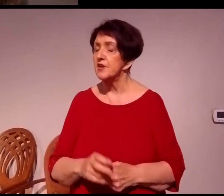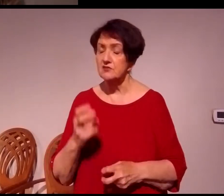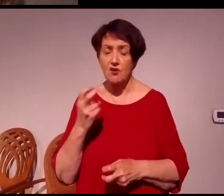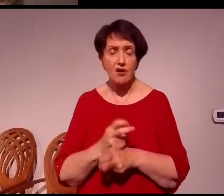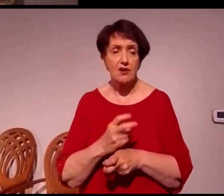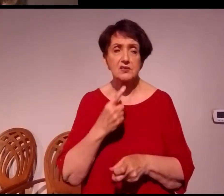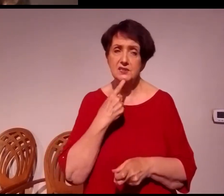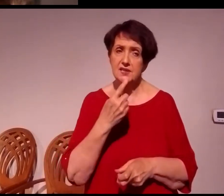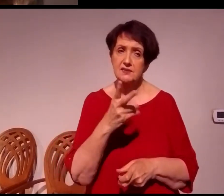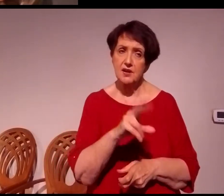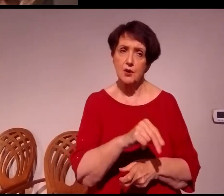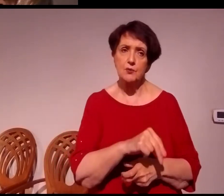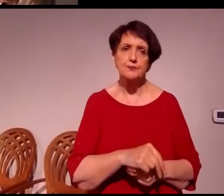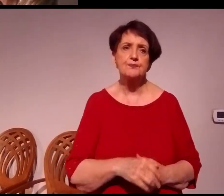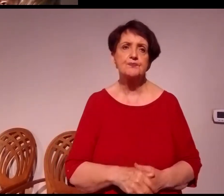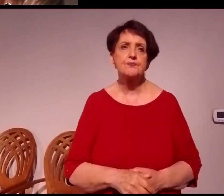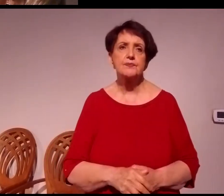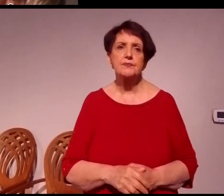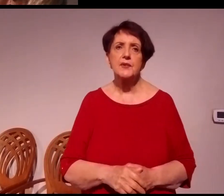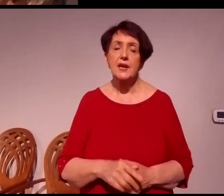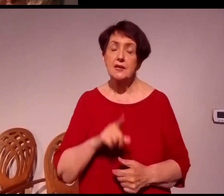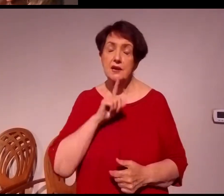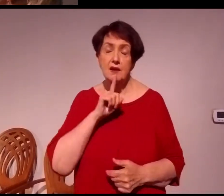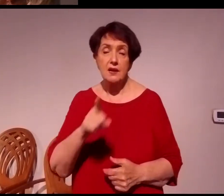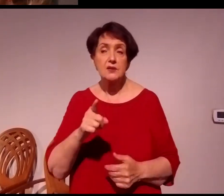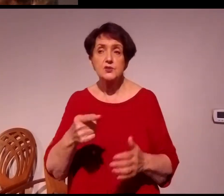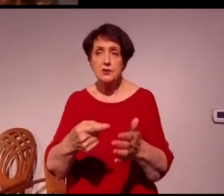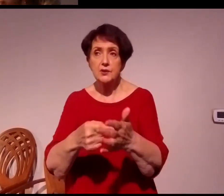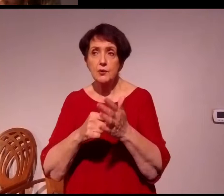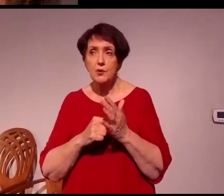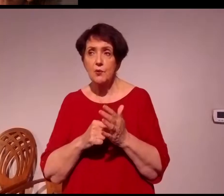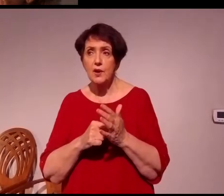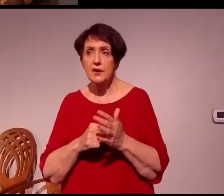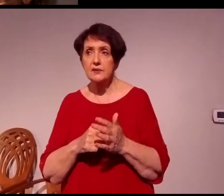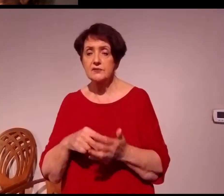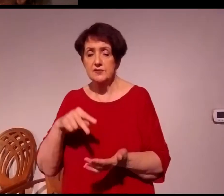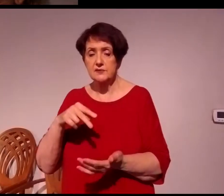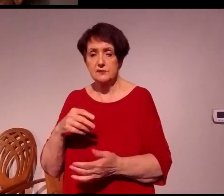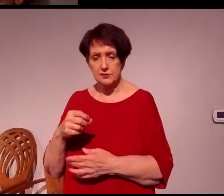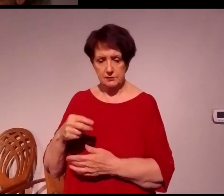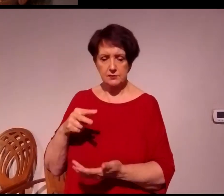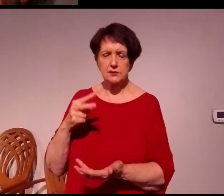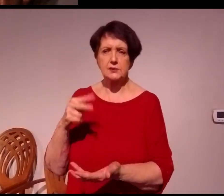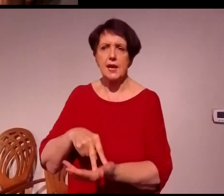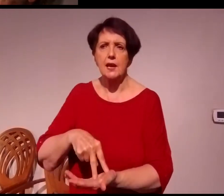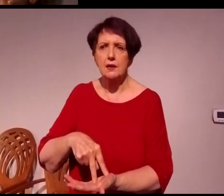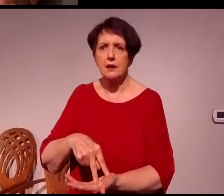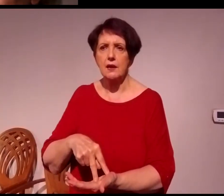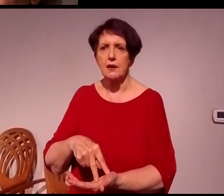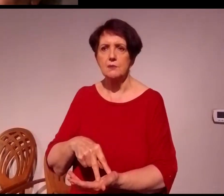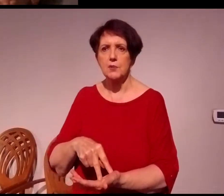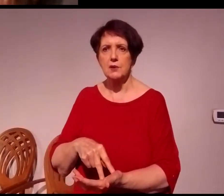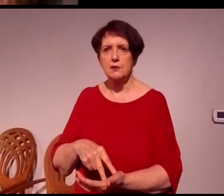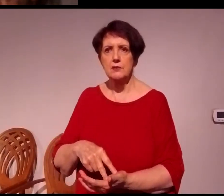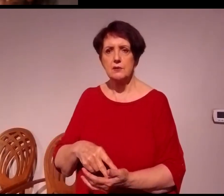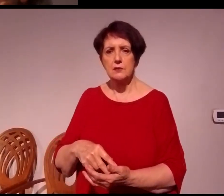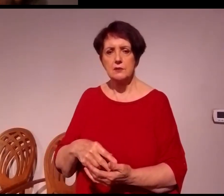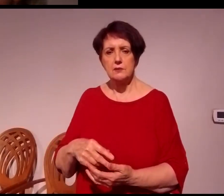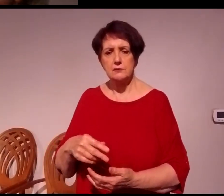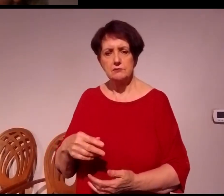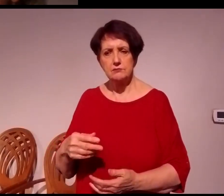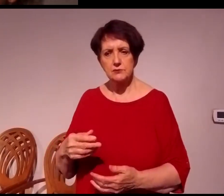because it actually requires us to stand up and be counted